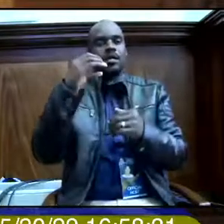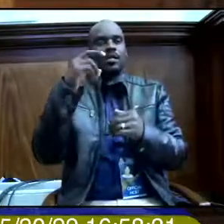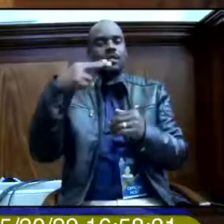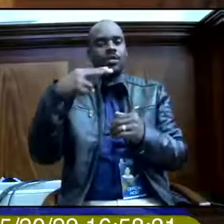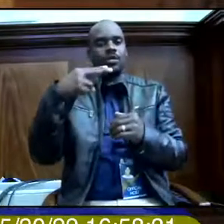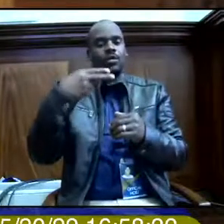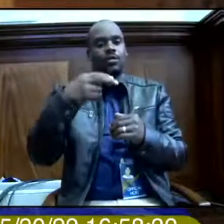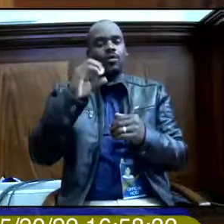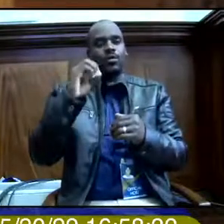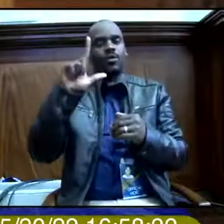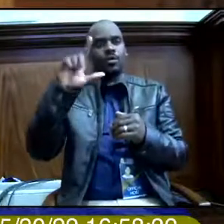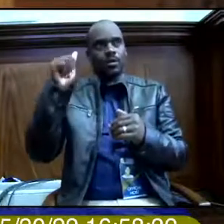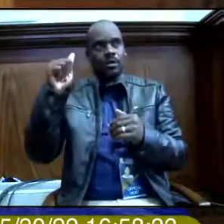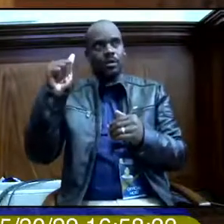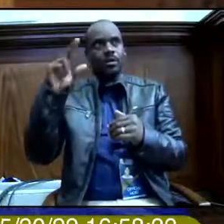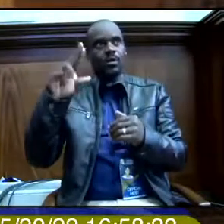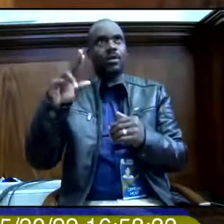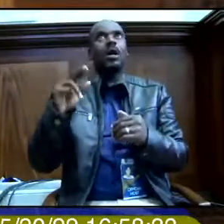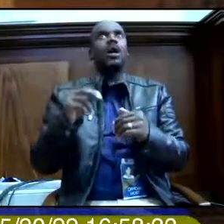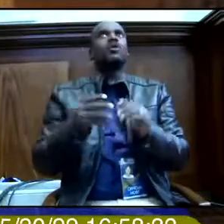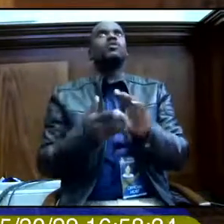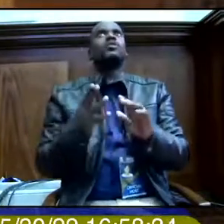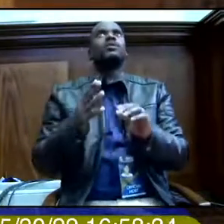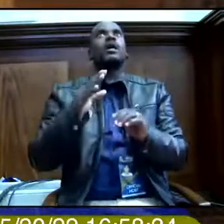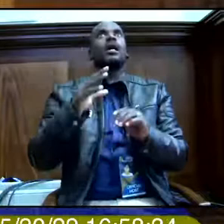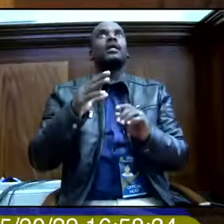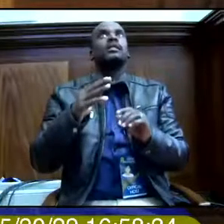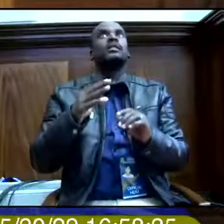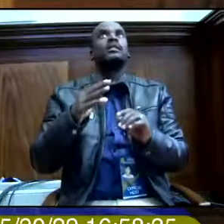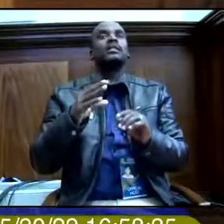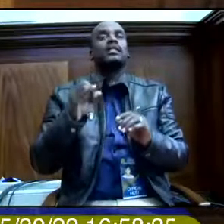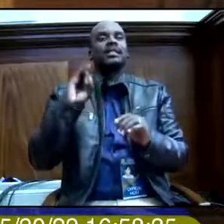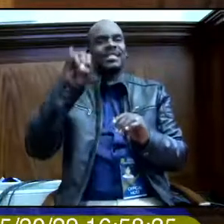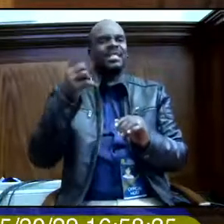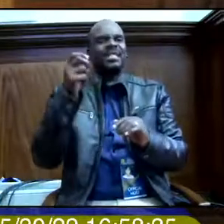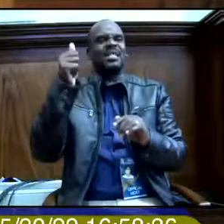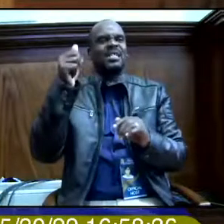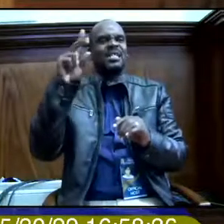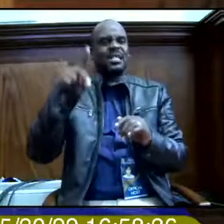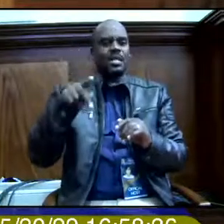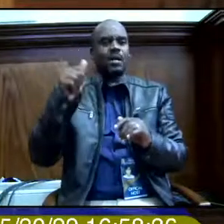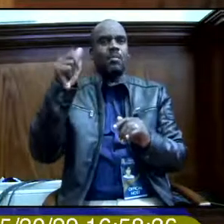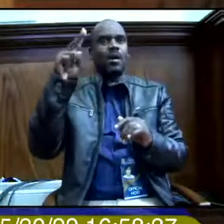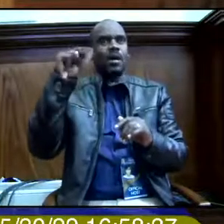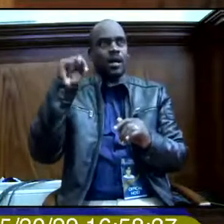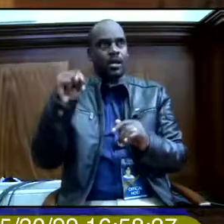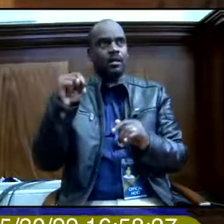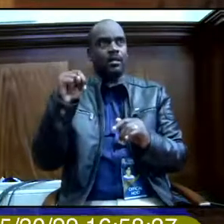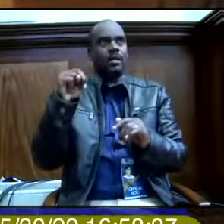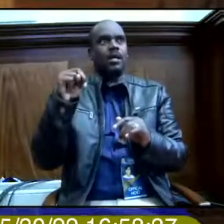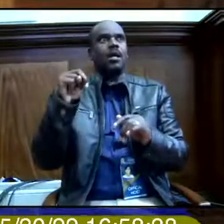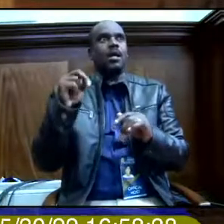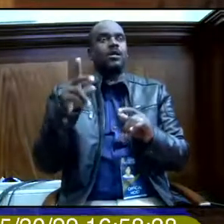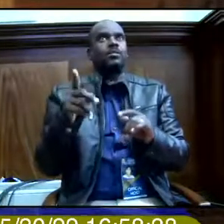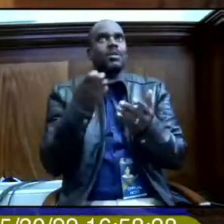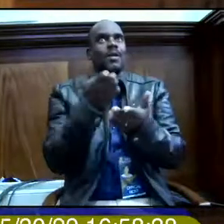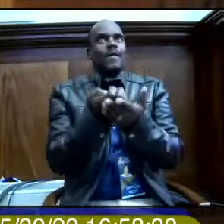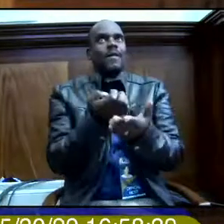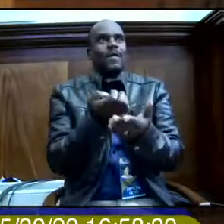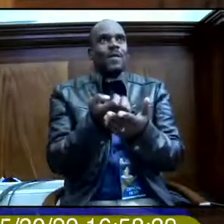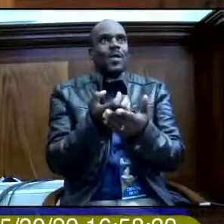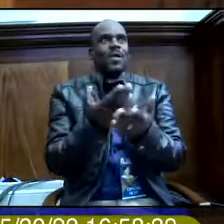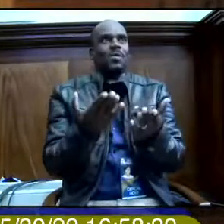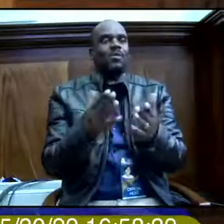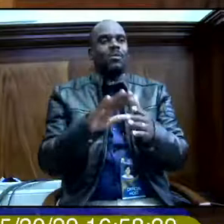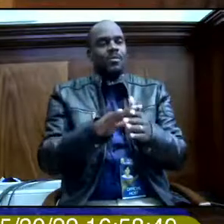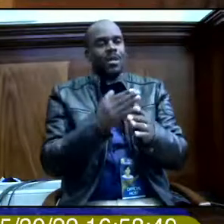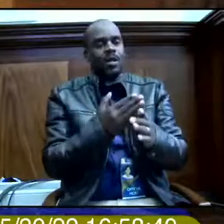research how did japan had that boom after the collapse of the economy because of